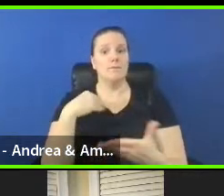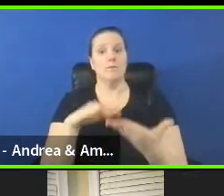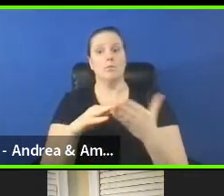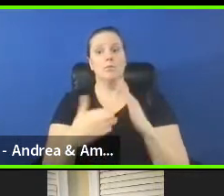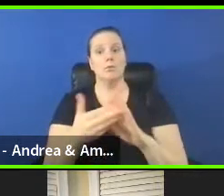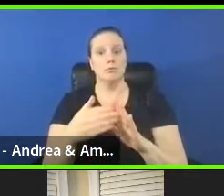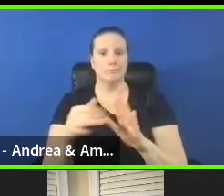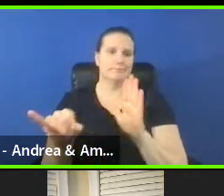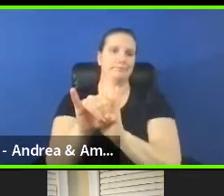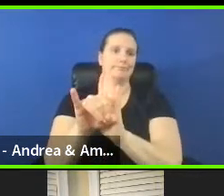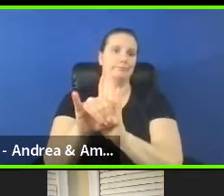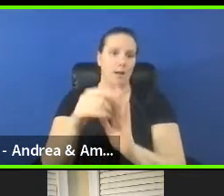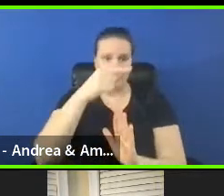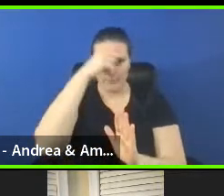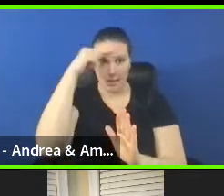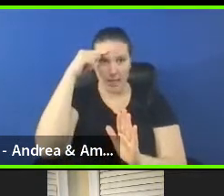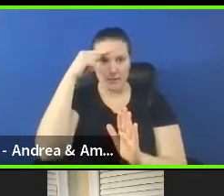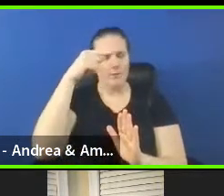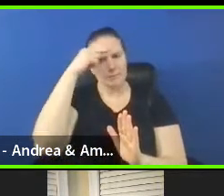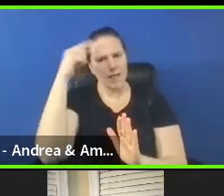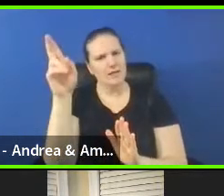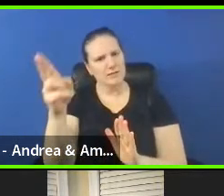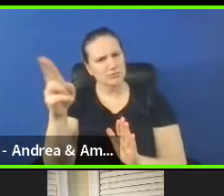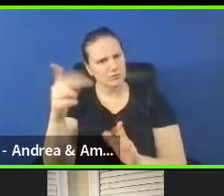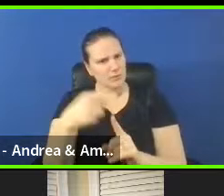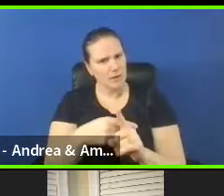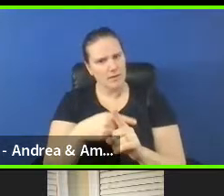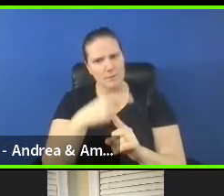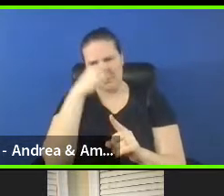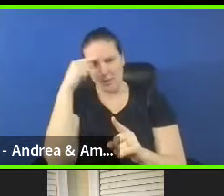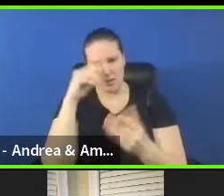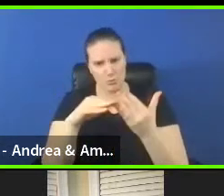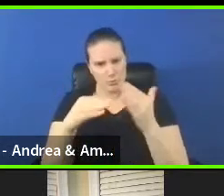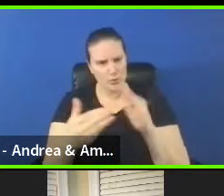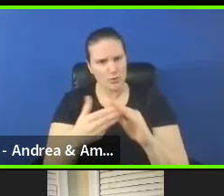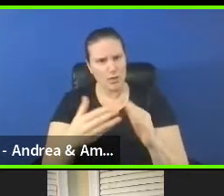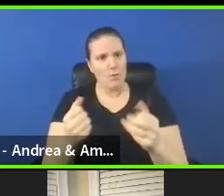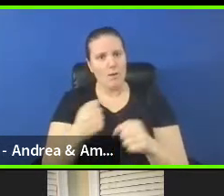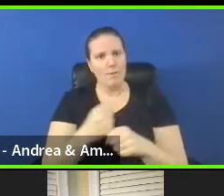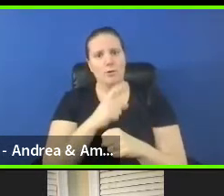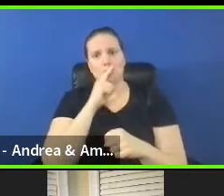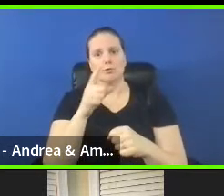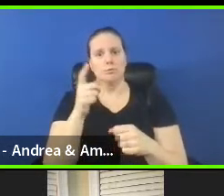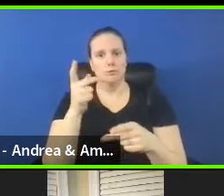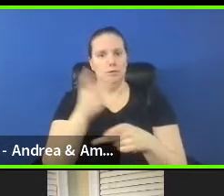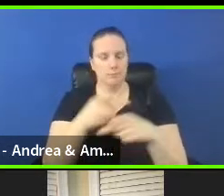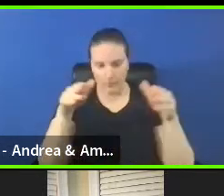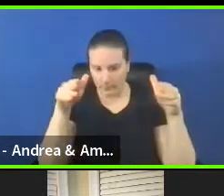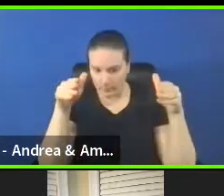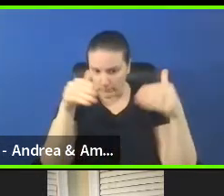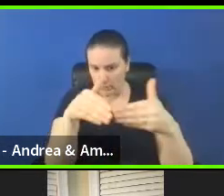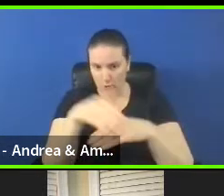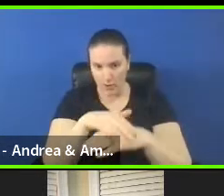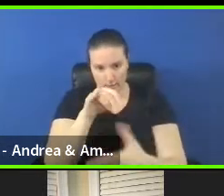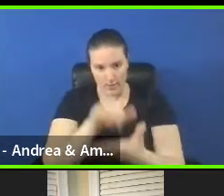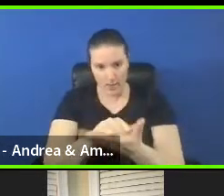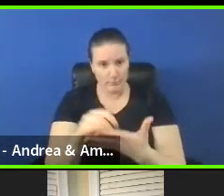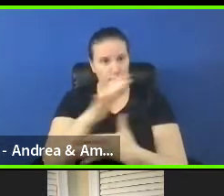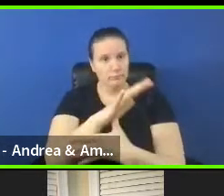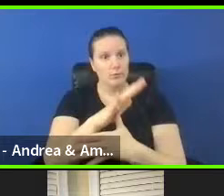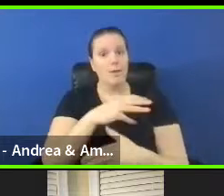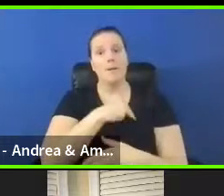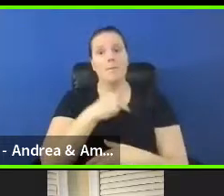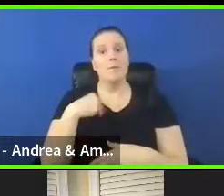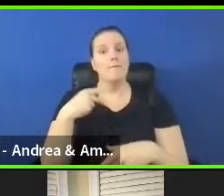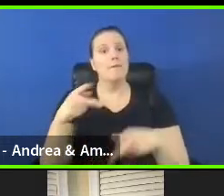Black, because this event is for Black History Month and about the Black community. So I want to make sure we keep that centered. And members of the public